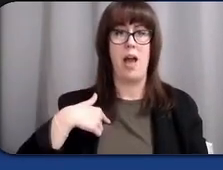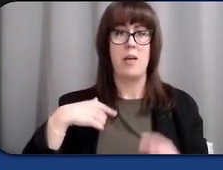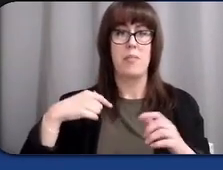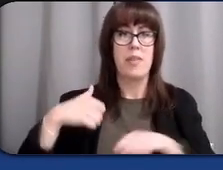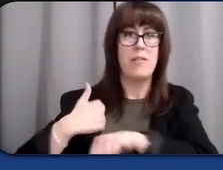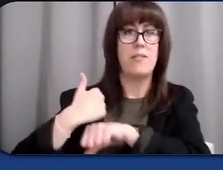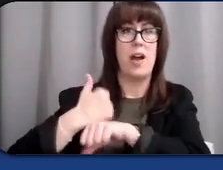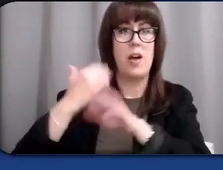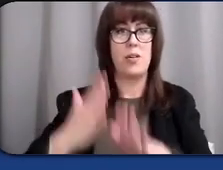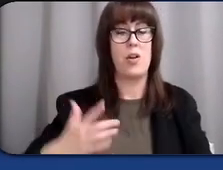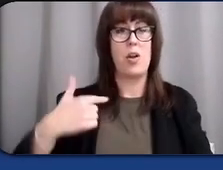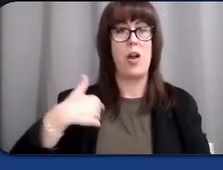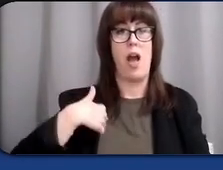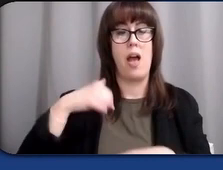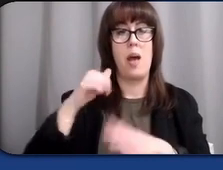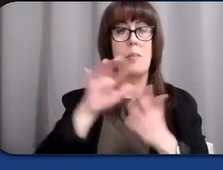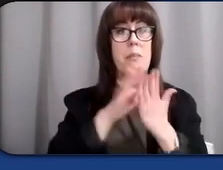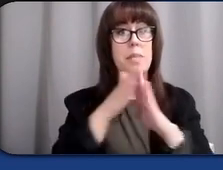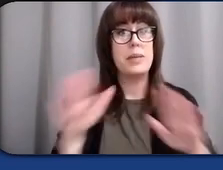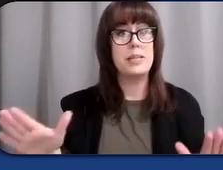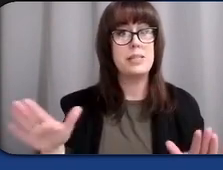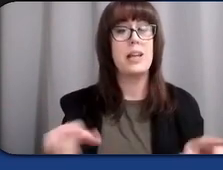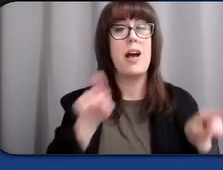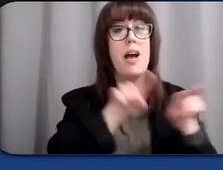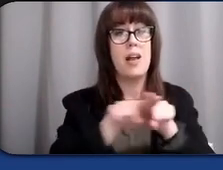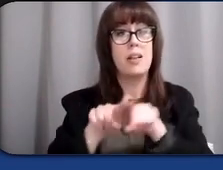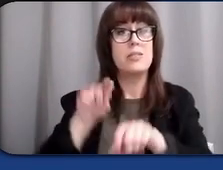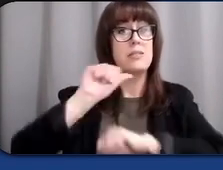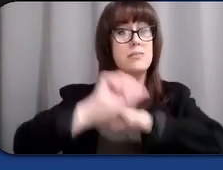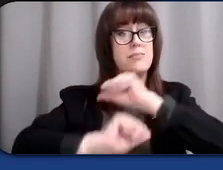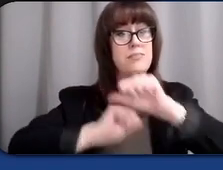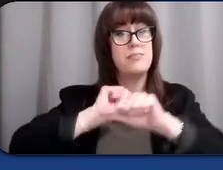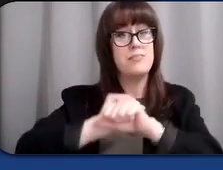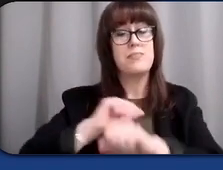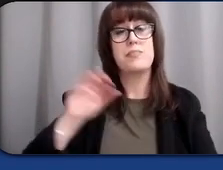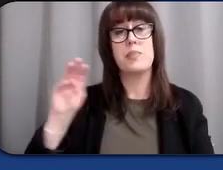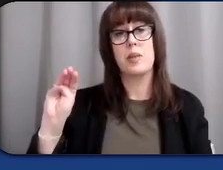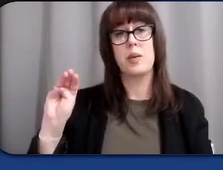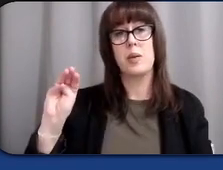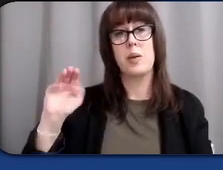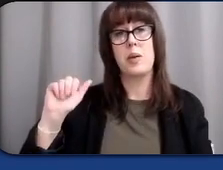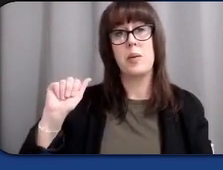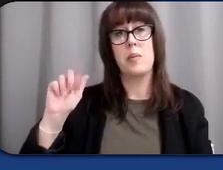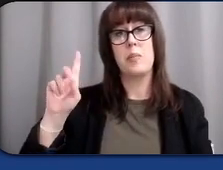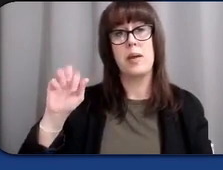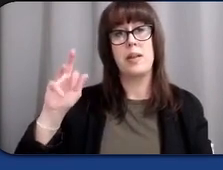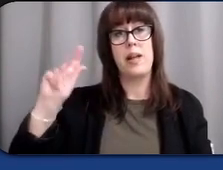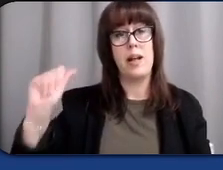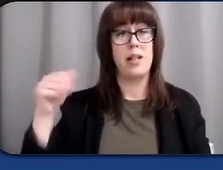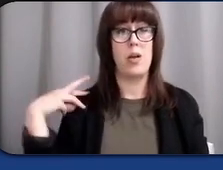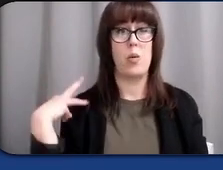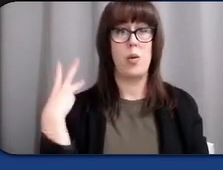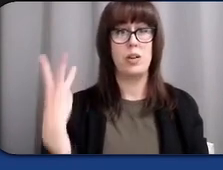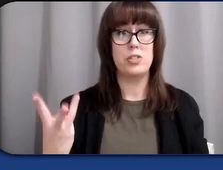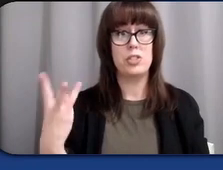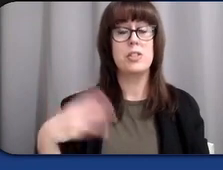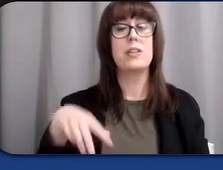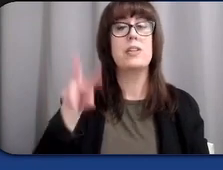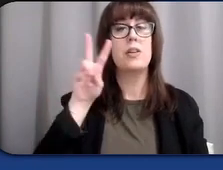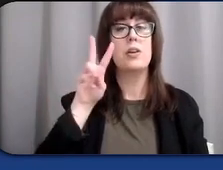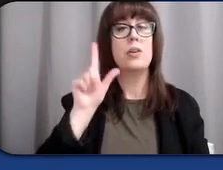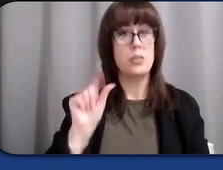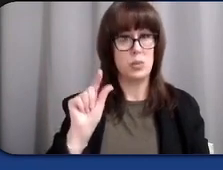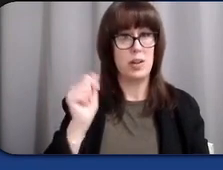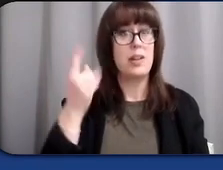I'm also an alumni for the Mandela Washington Fellowship 2018. I was in Kansas, an